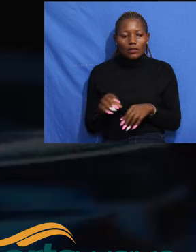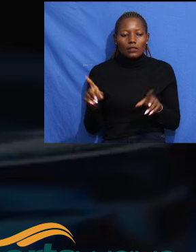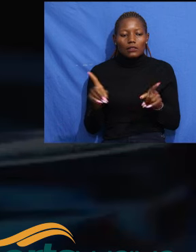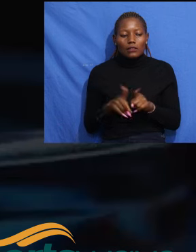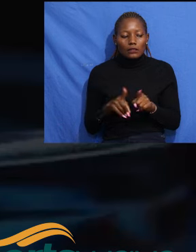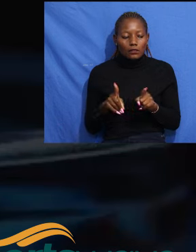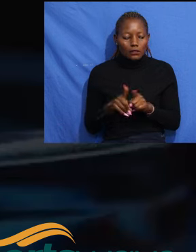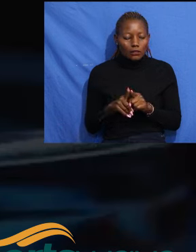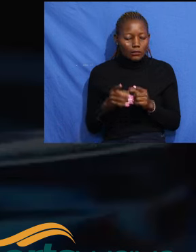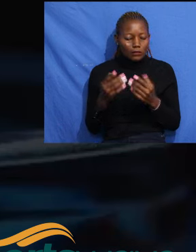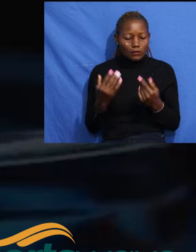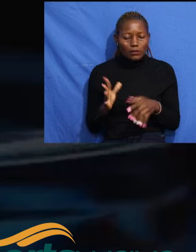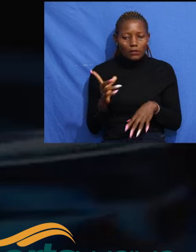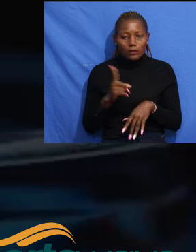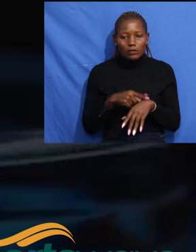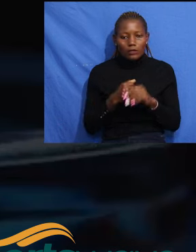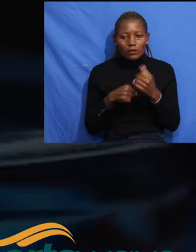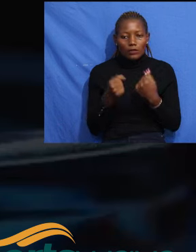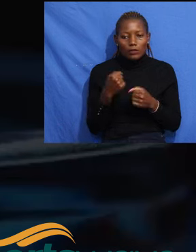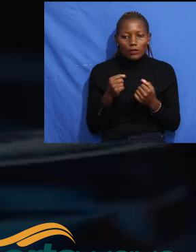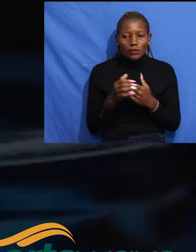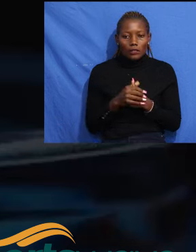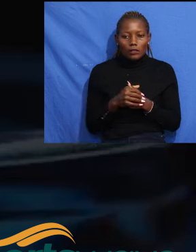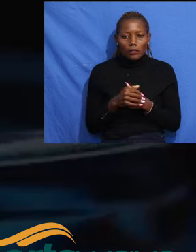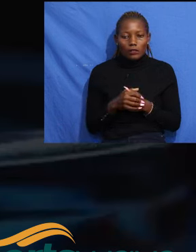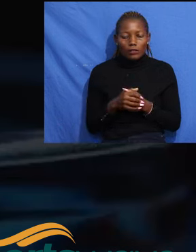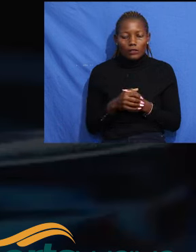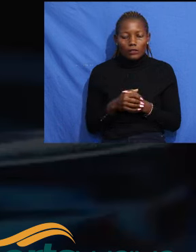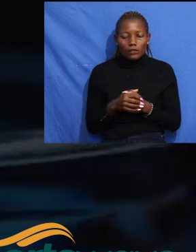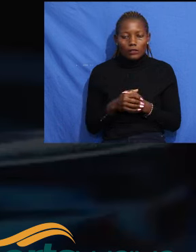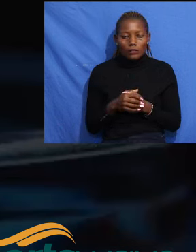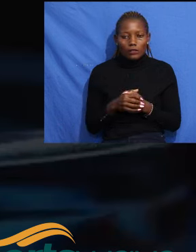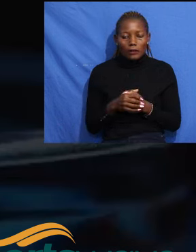lost during exercise, so sports drinks are beneficial too.